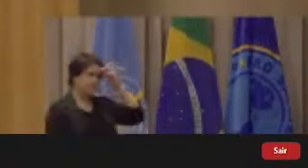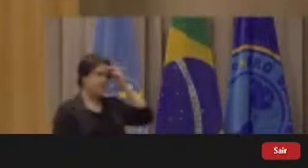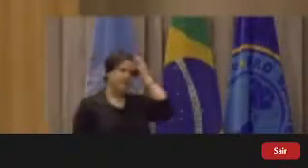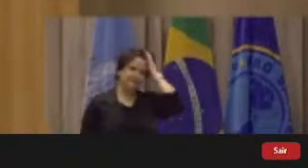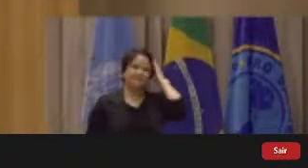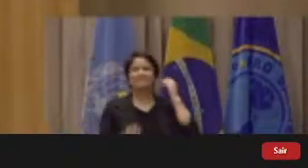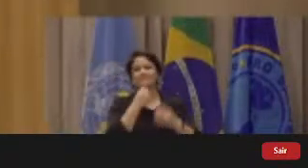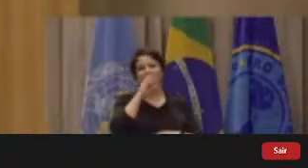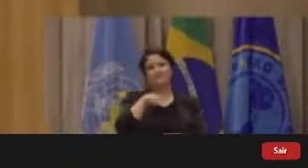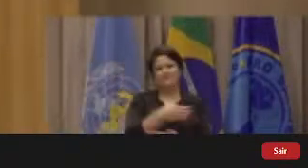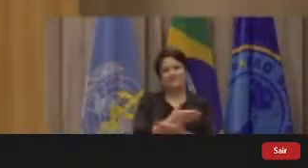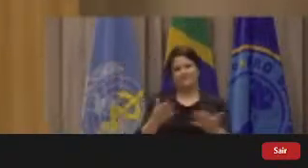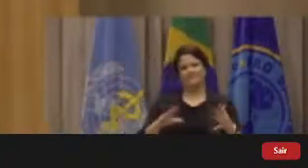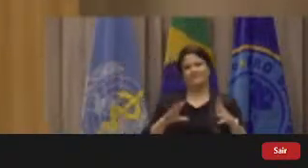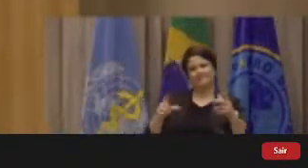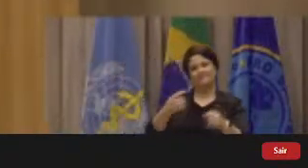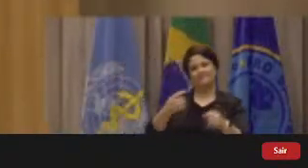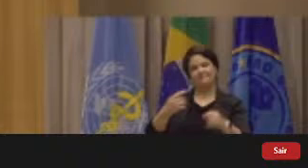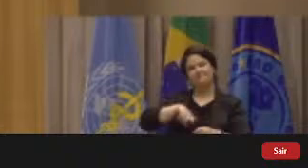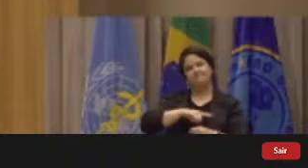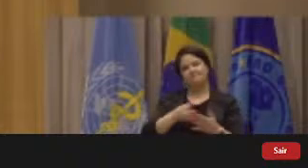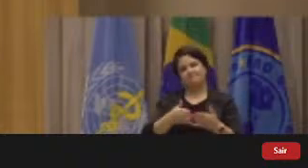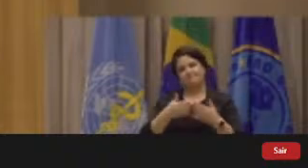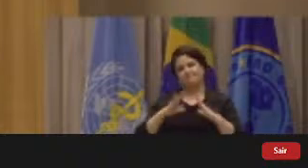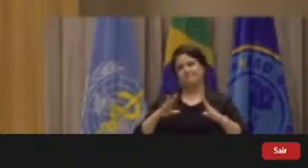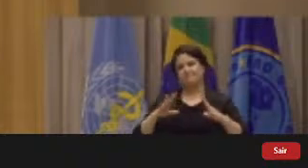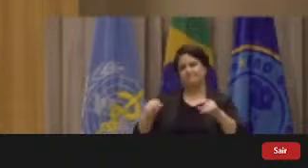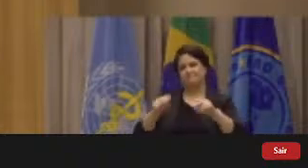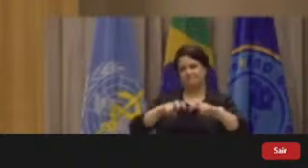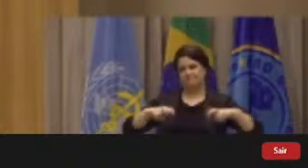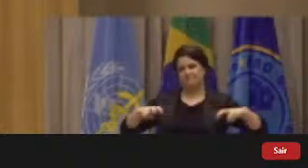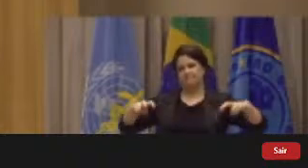that we can give sequence to our activities.